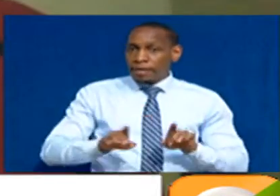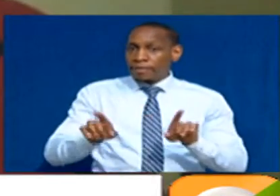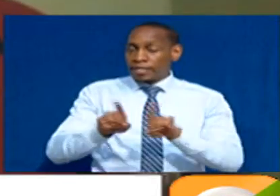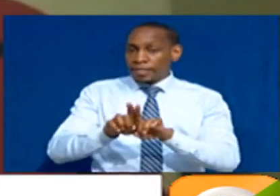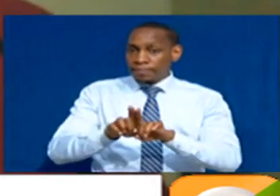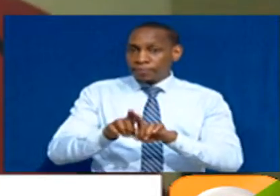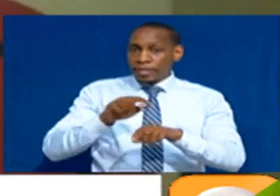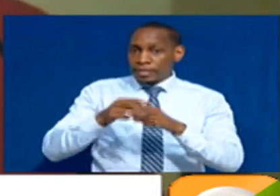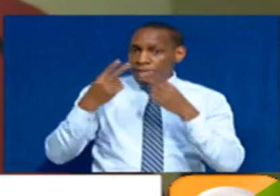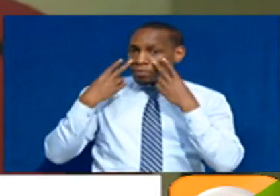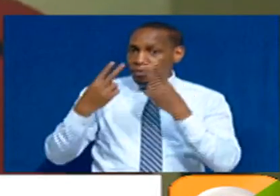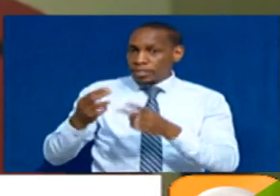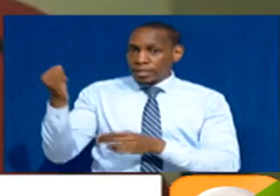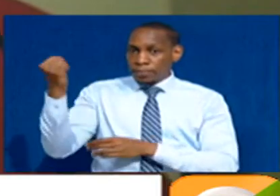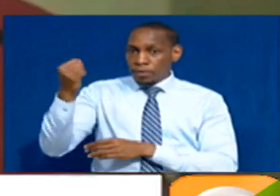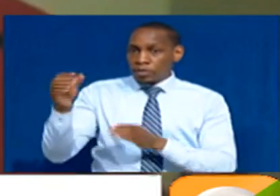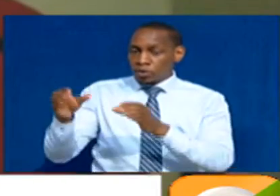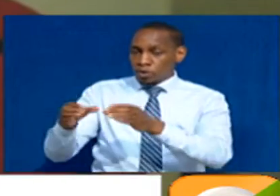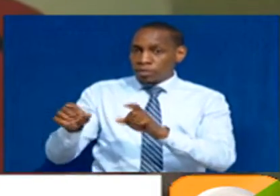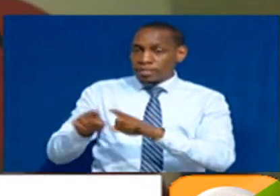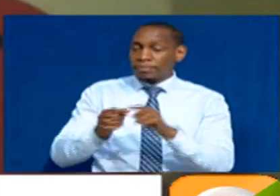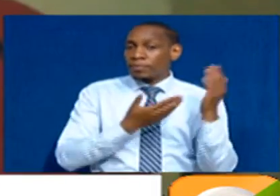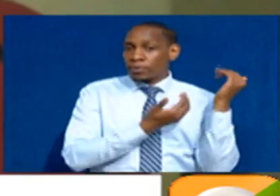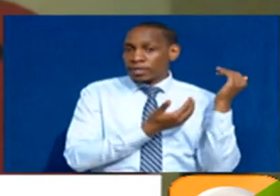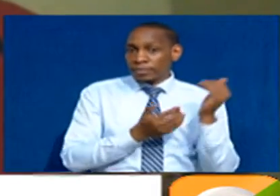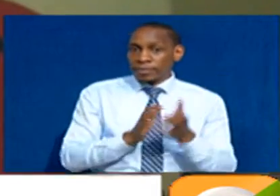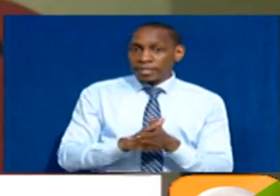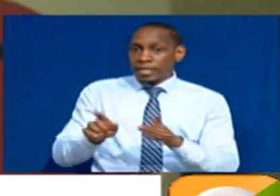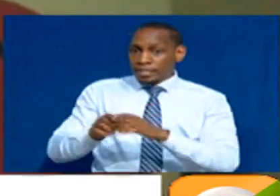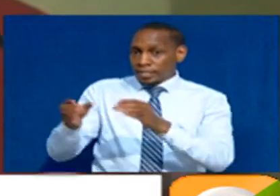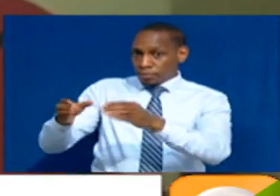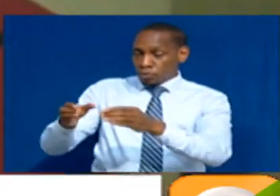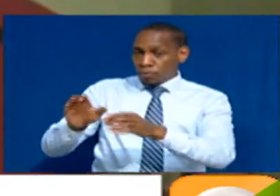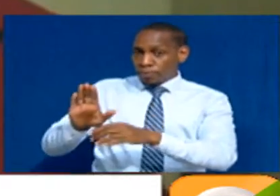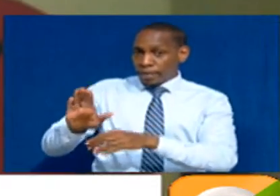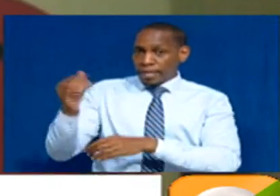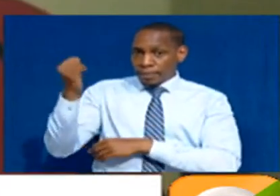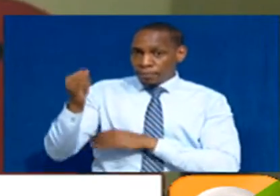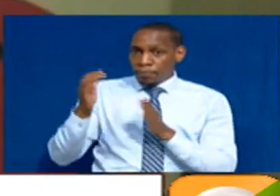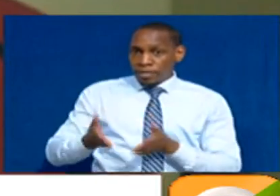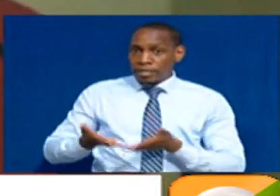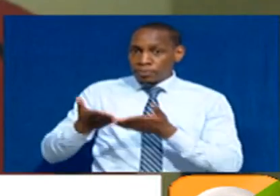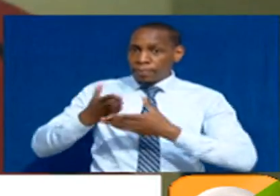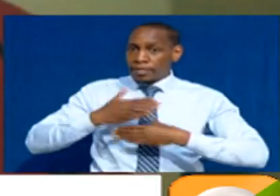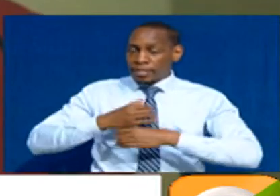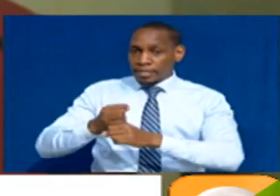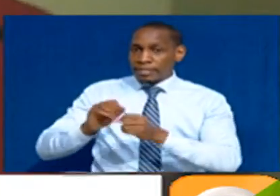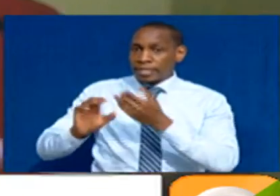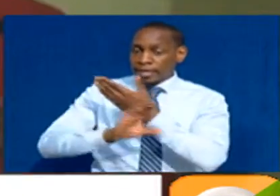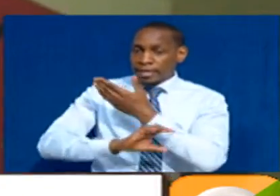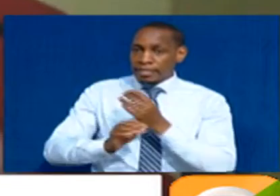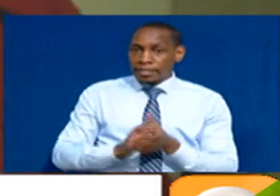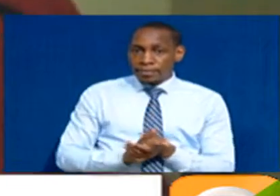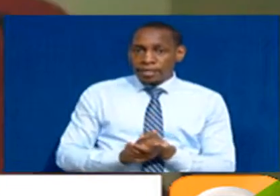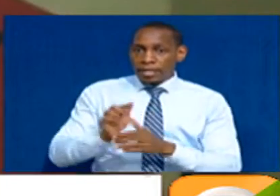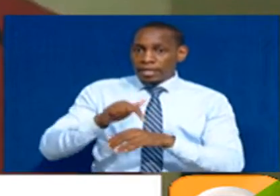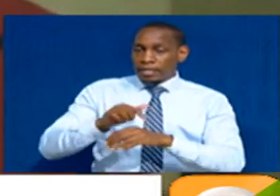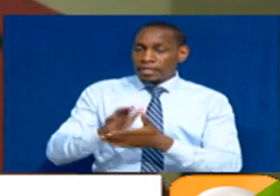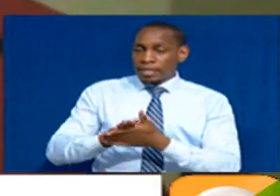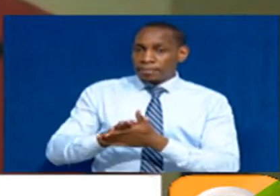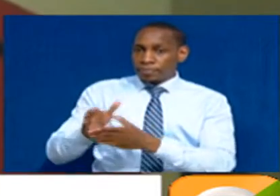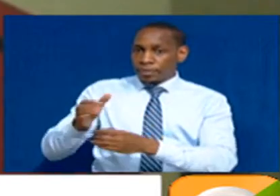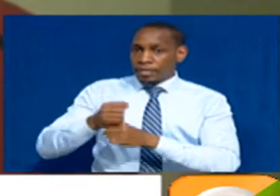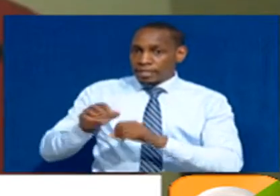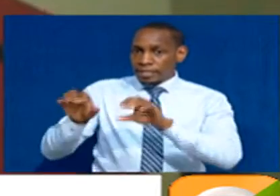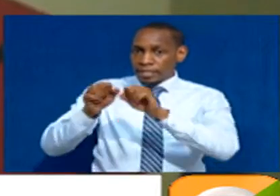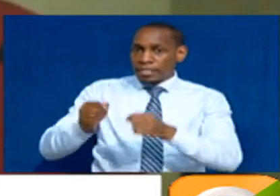especially when you see the political elite, who we expect, because they're the ones that we have, you know, entrusted this country with. If they don't trust